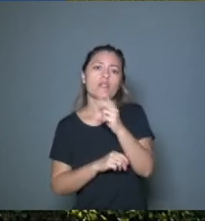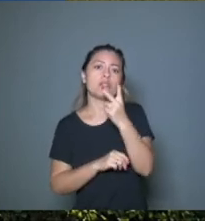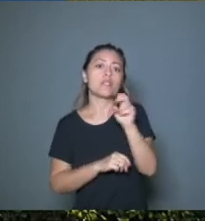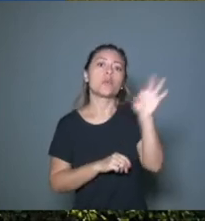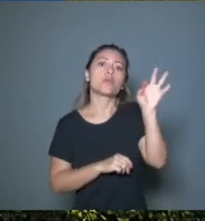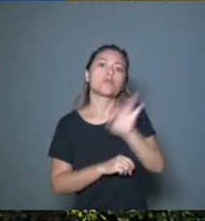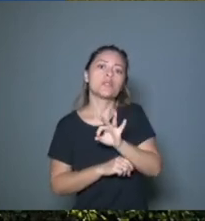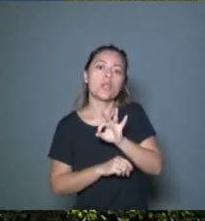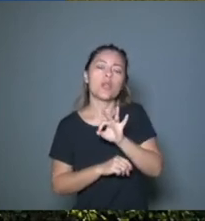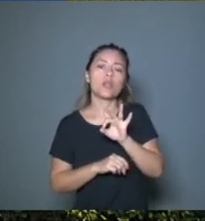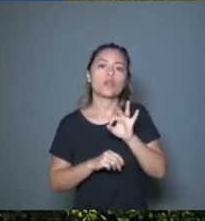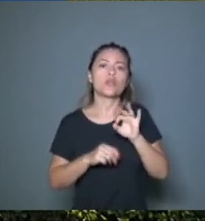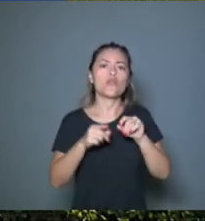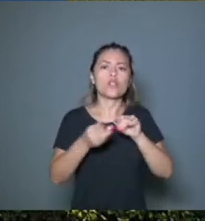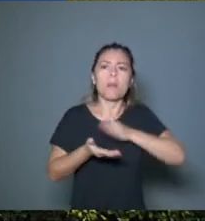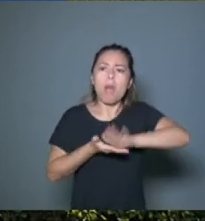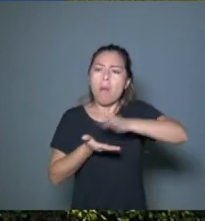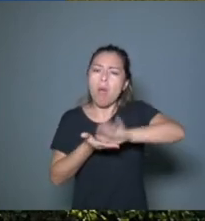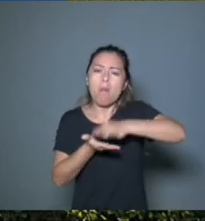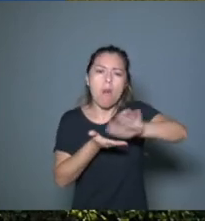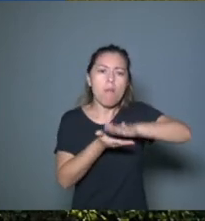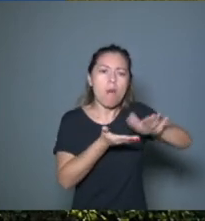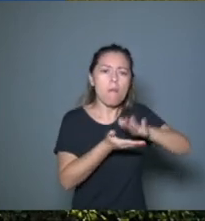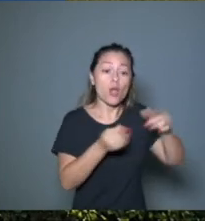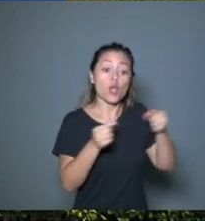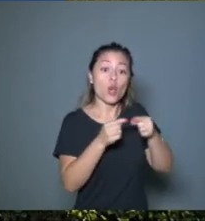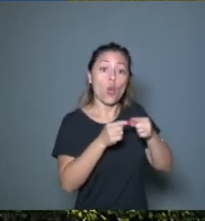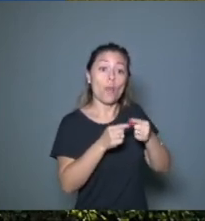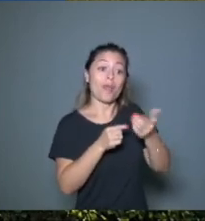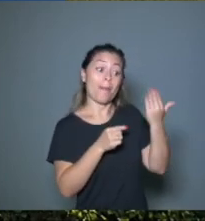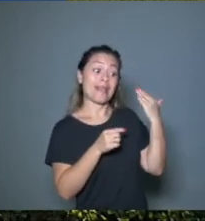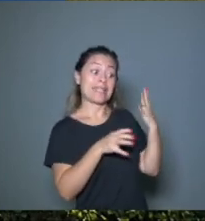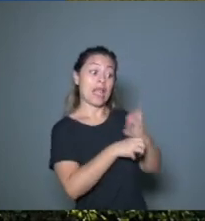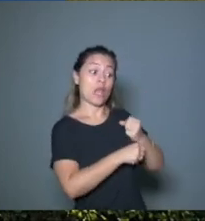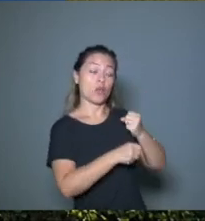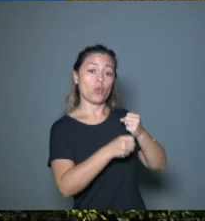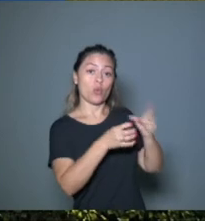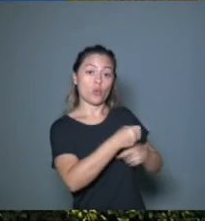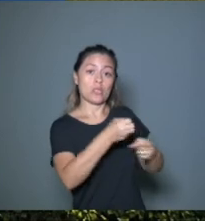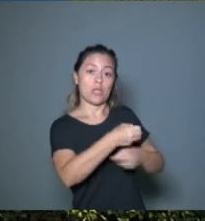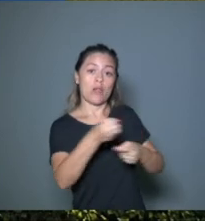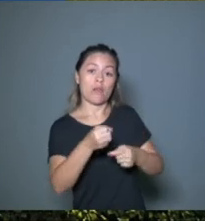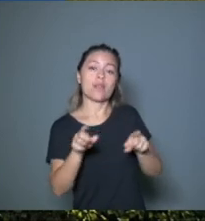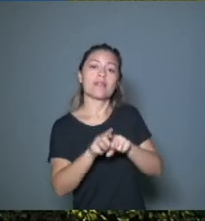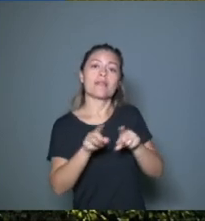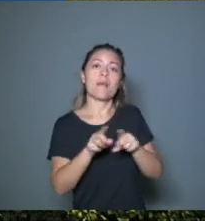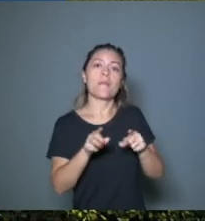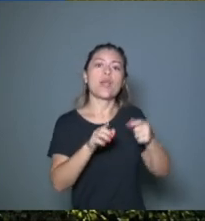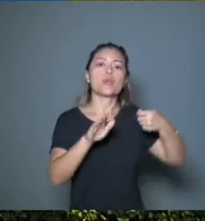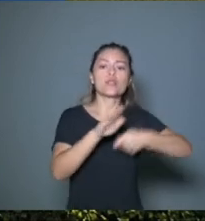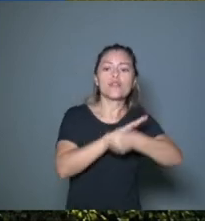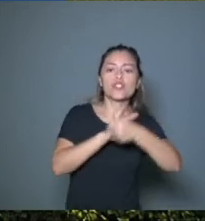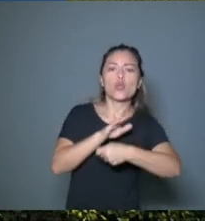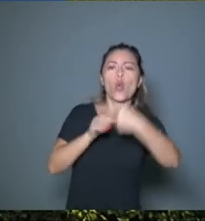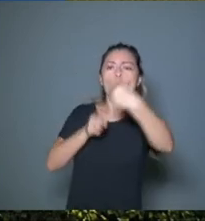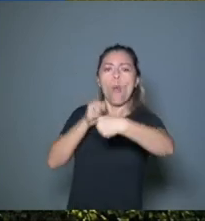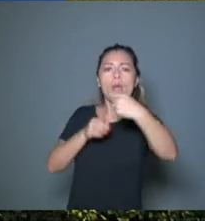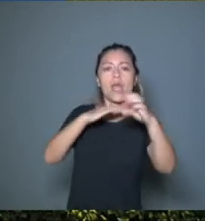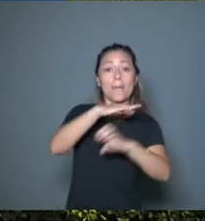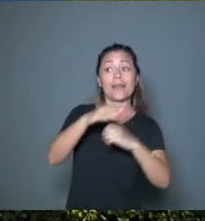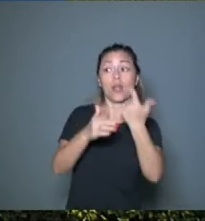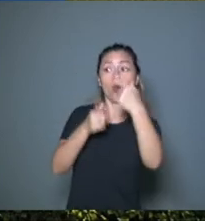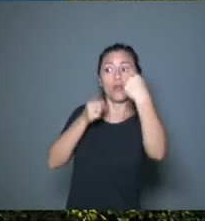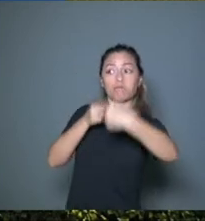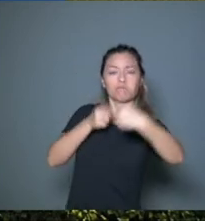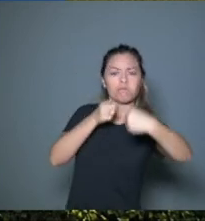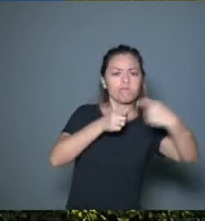competitors. You said that 20-25% decrease in use of fertilizers wouldn't affect your yields.